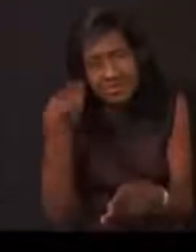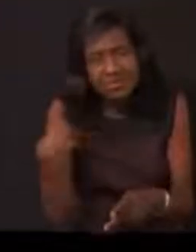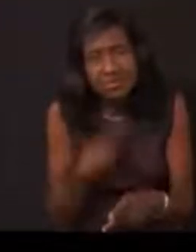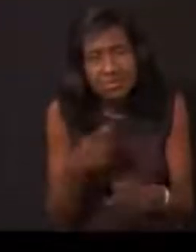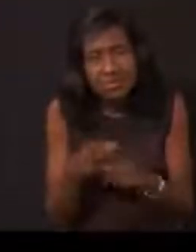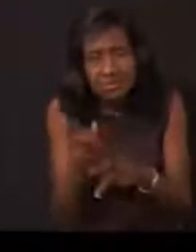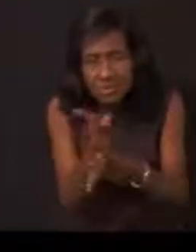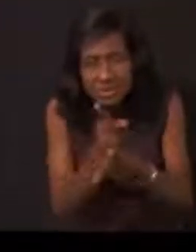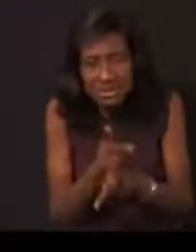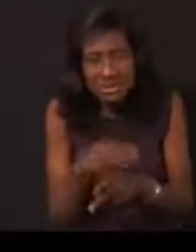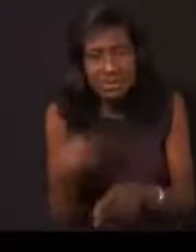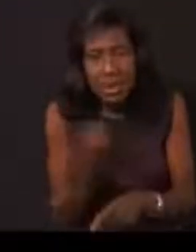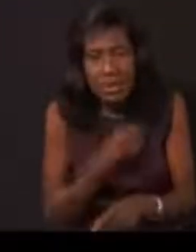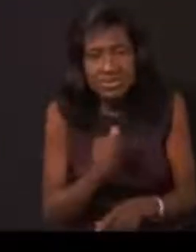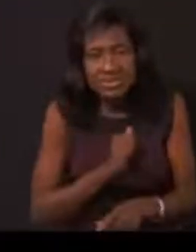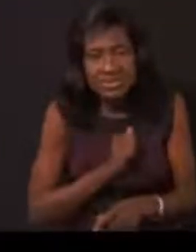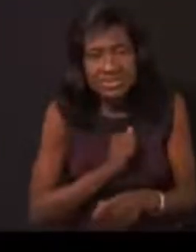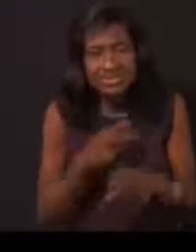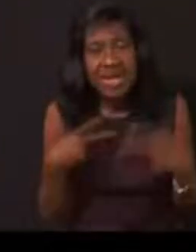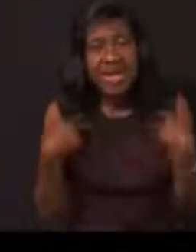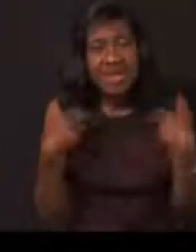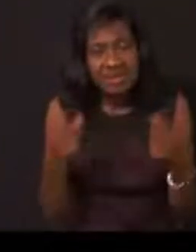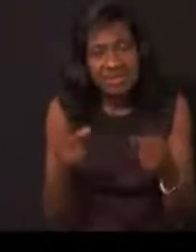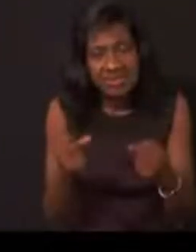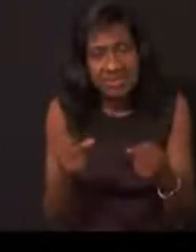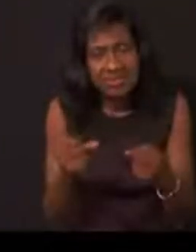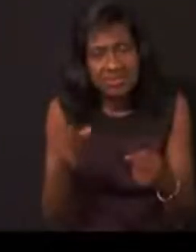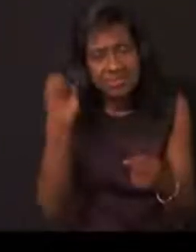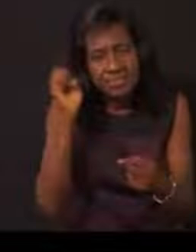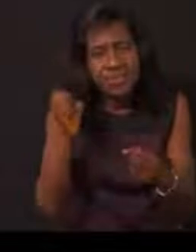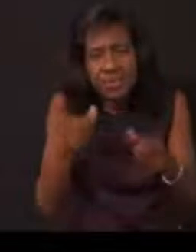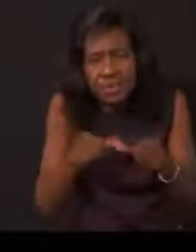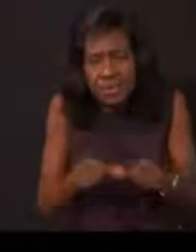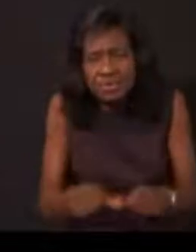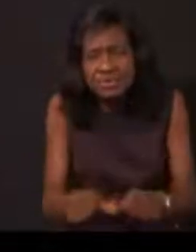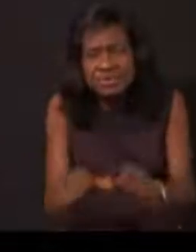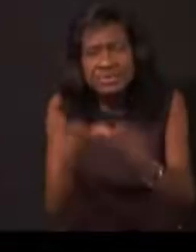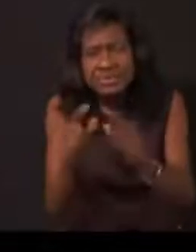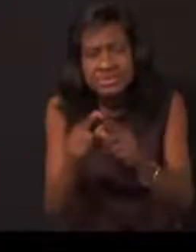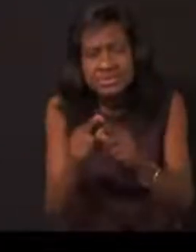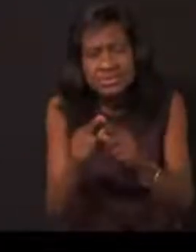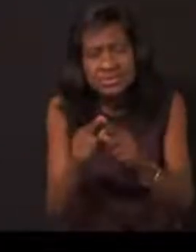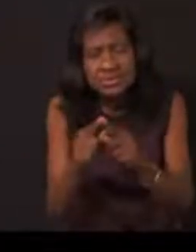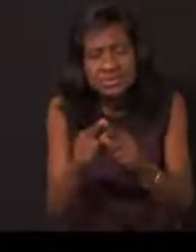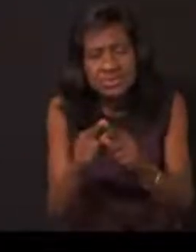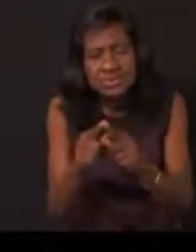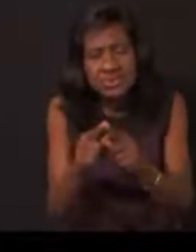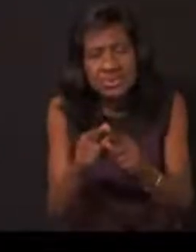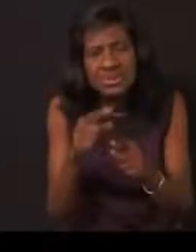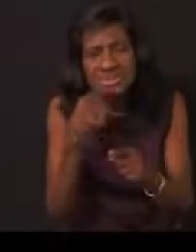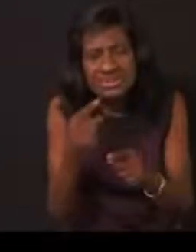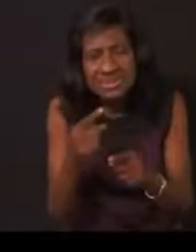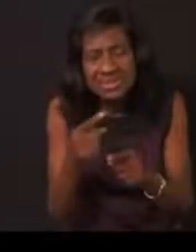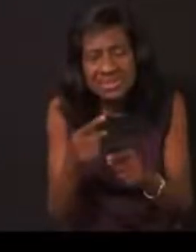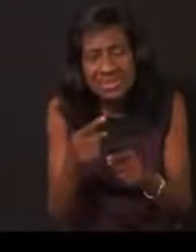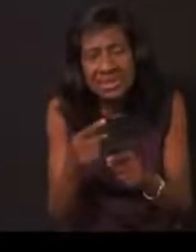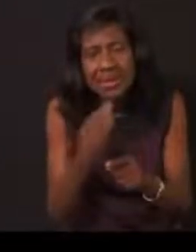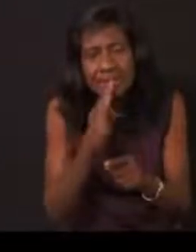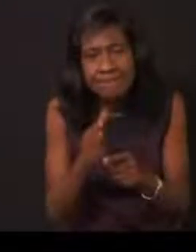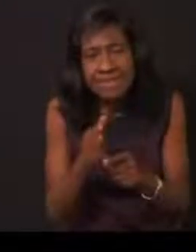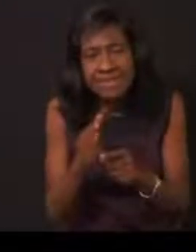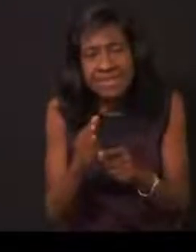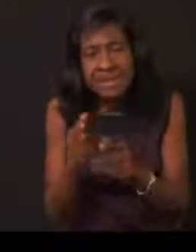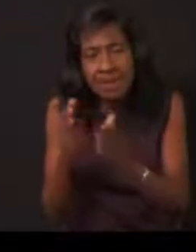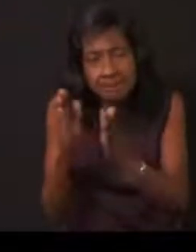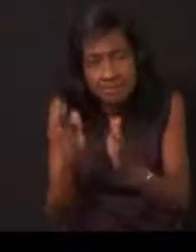healthy. I continue to encourage you all to remain prepared with your own health and wellness